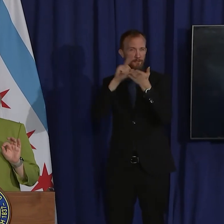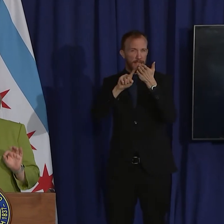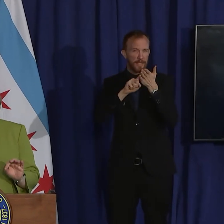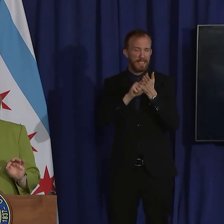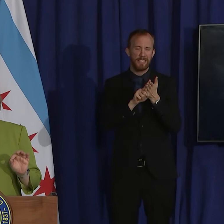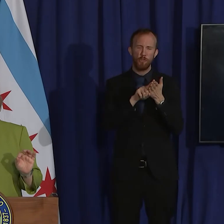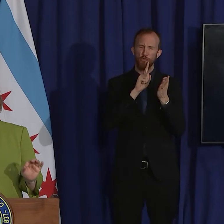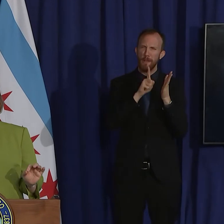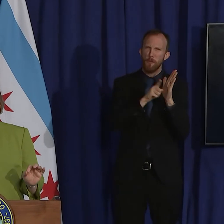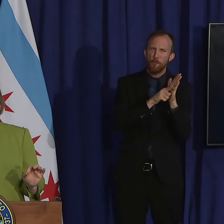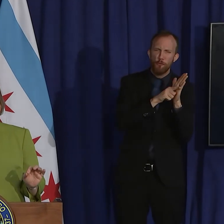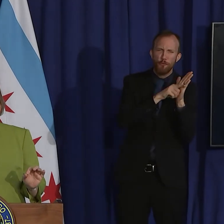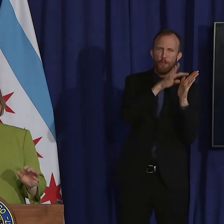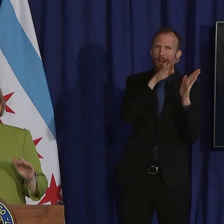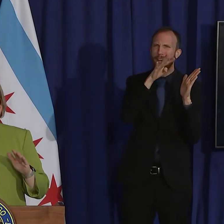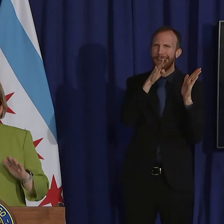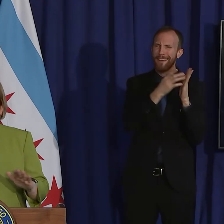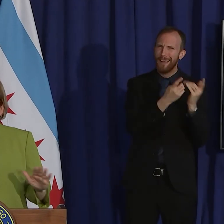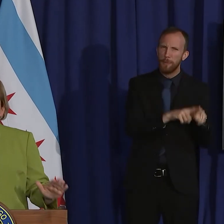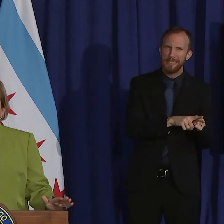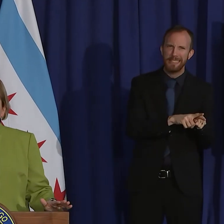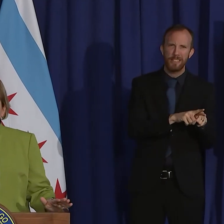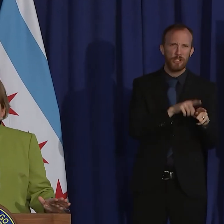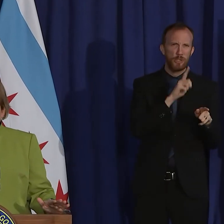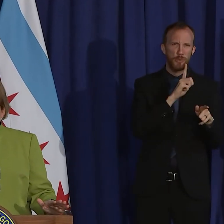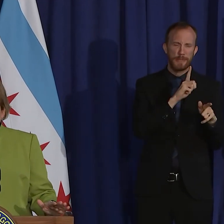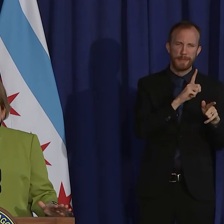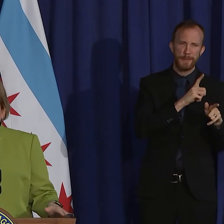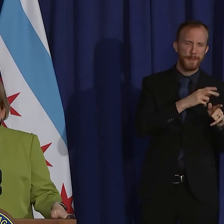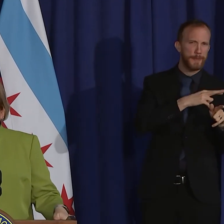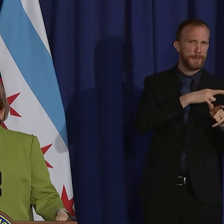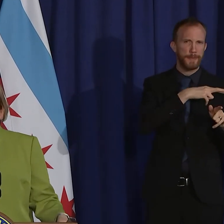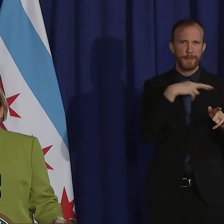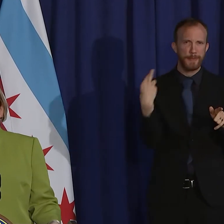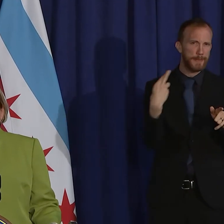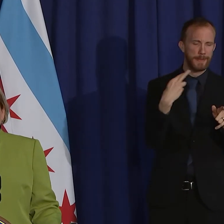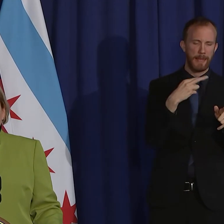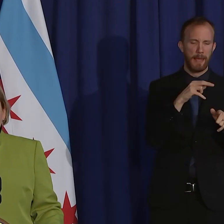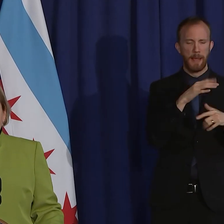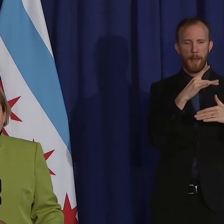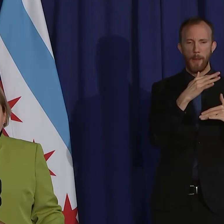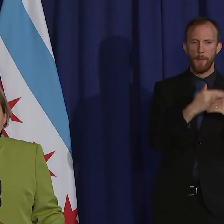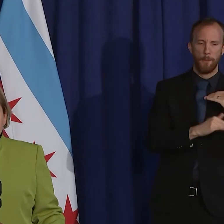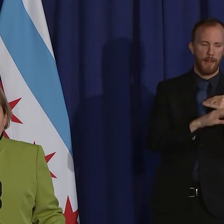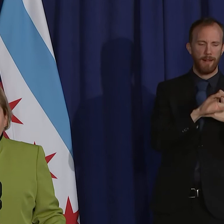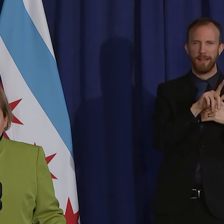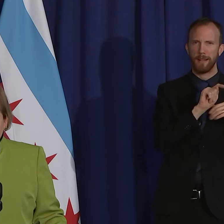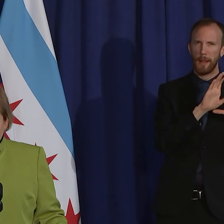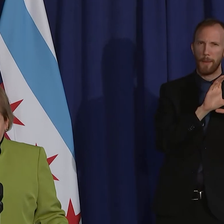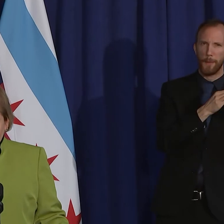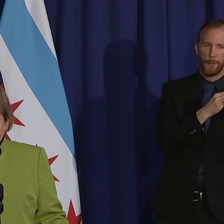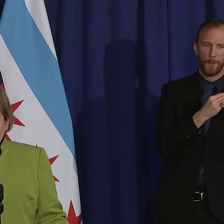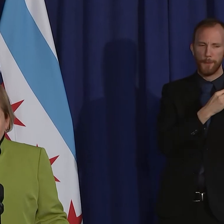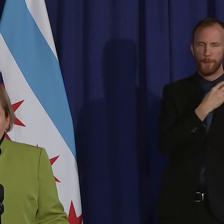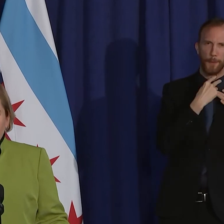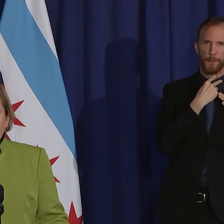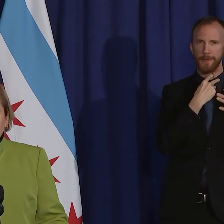of a severe type of blood clot with low platelets that occurred in 6 individuals after